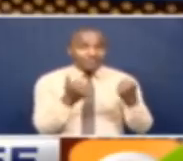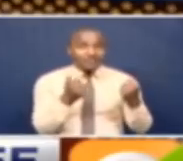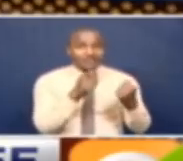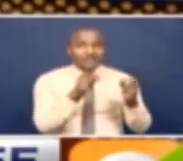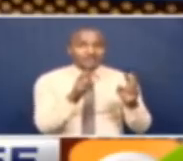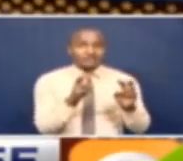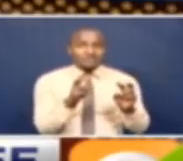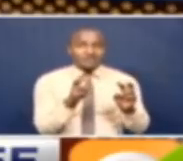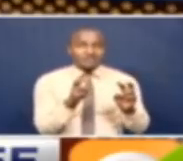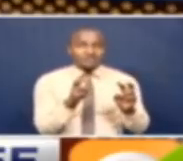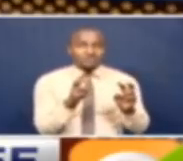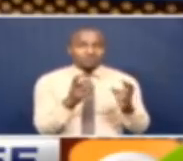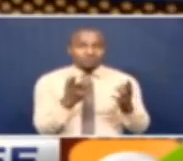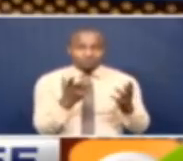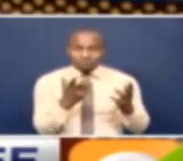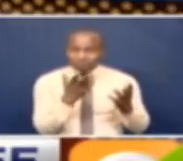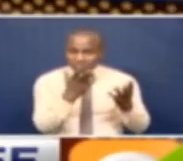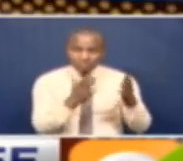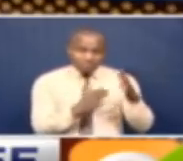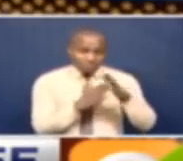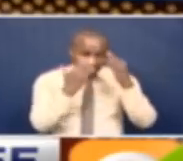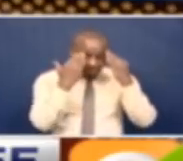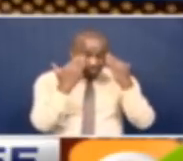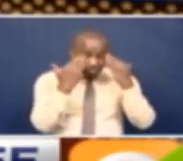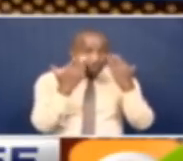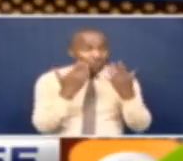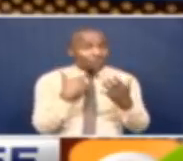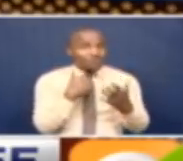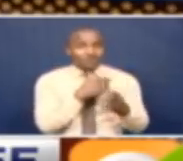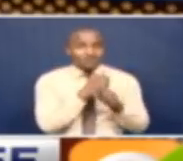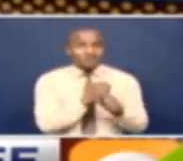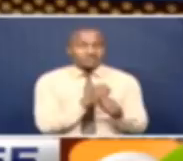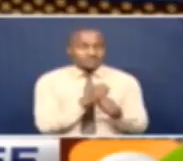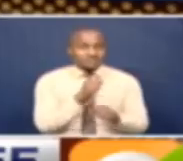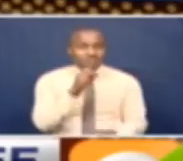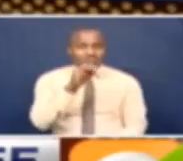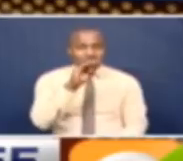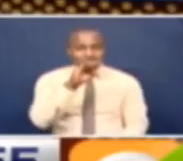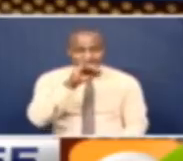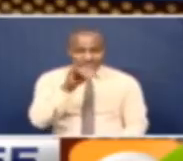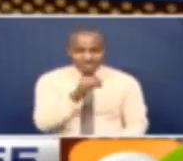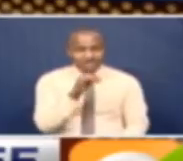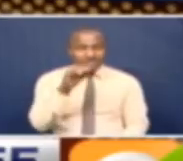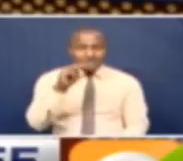are competently before the Supreme Court. We trusted the Maraga courts